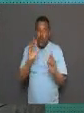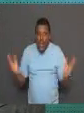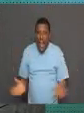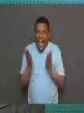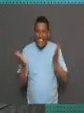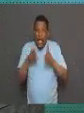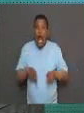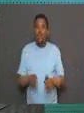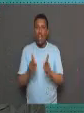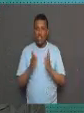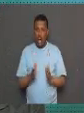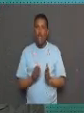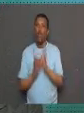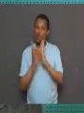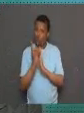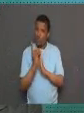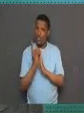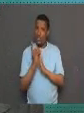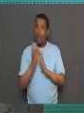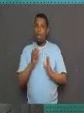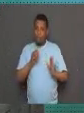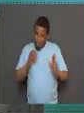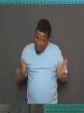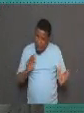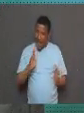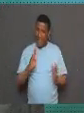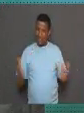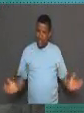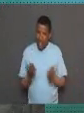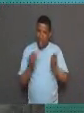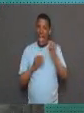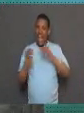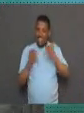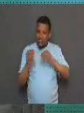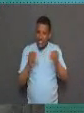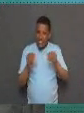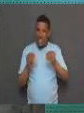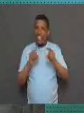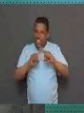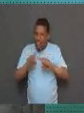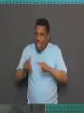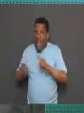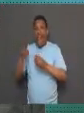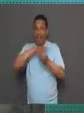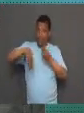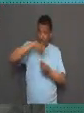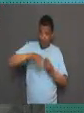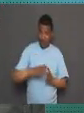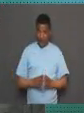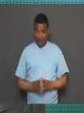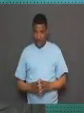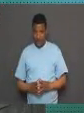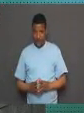encourage agricultural growth by encouraging productivity in several areas: